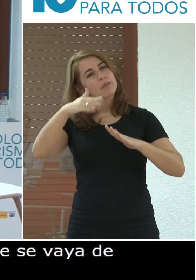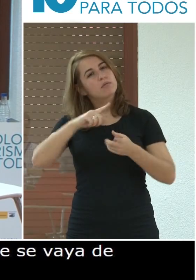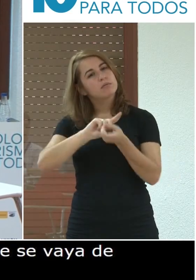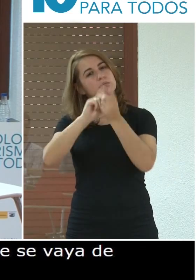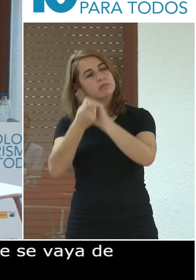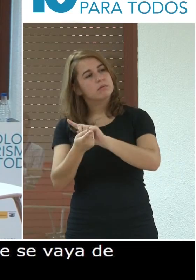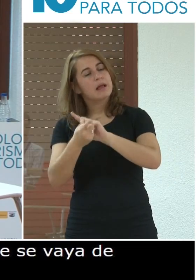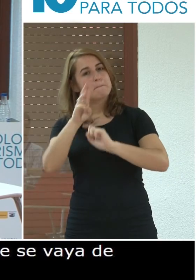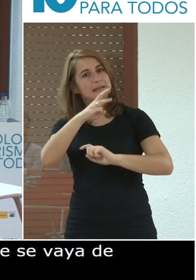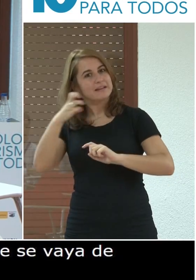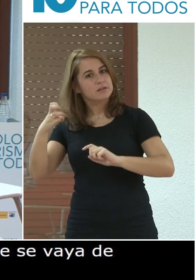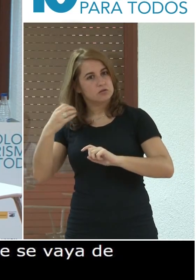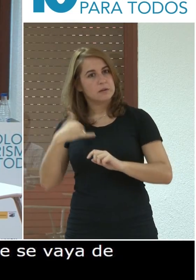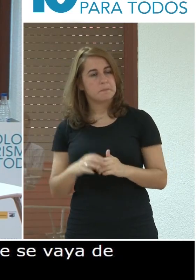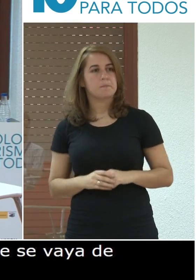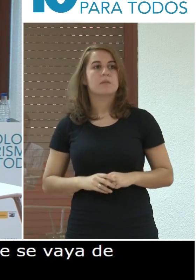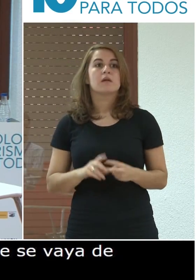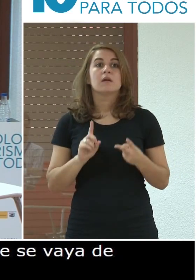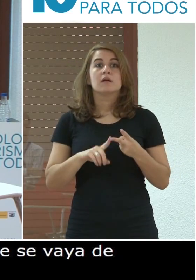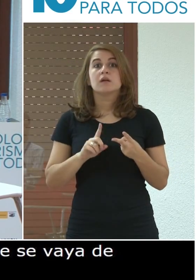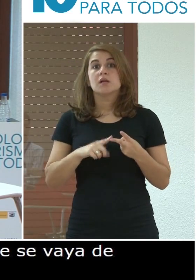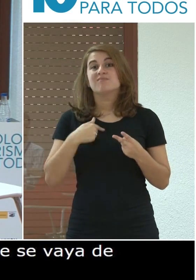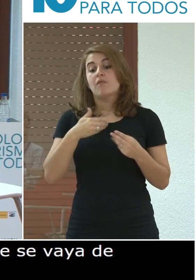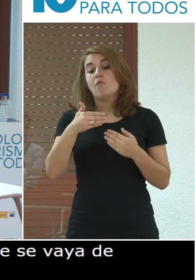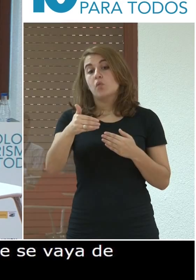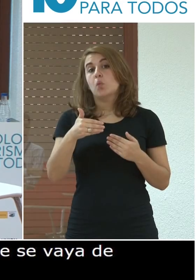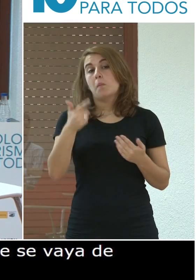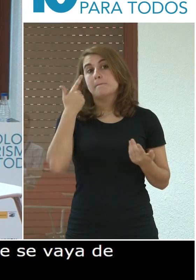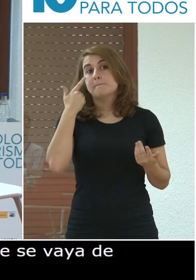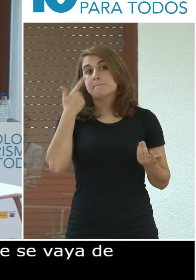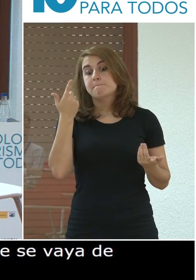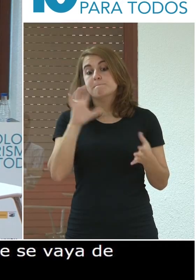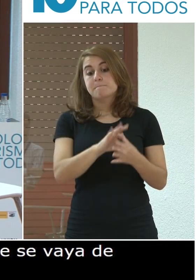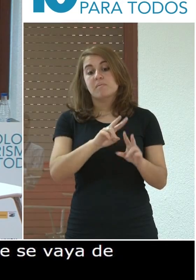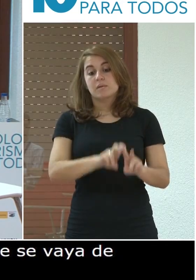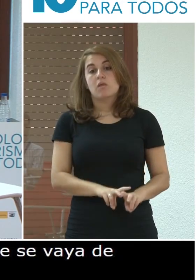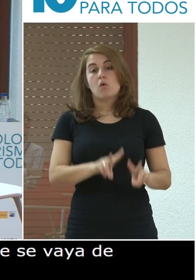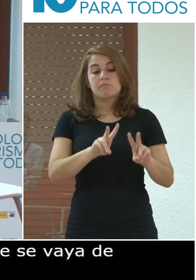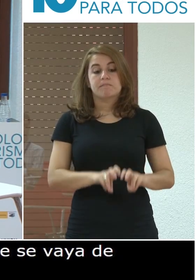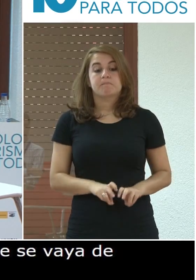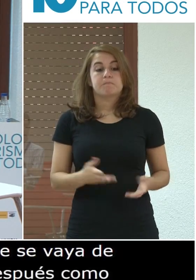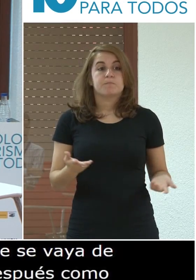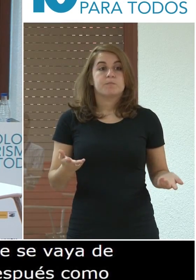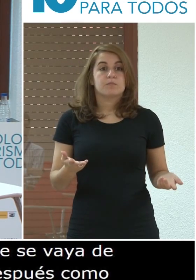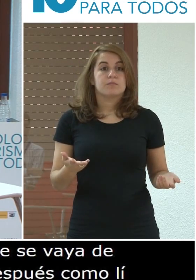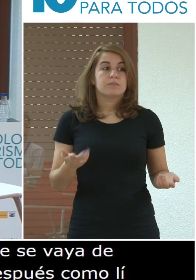I think we're using this domotic application with these motor sensory signals, and in the